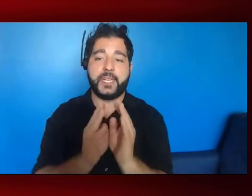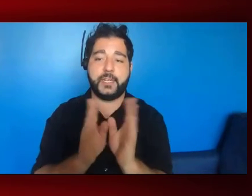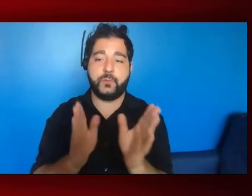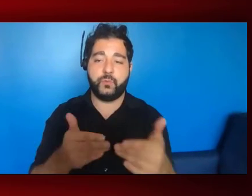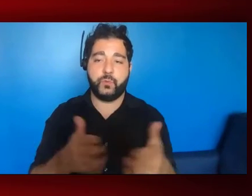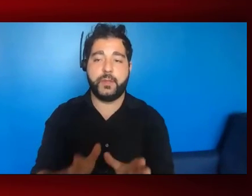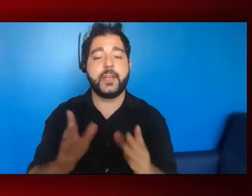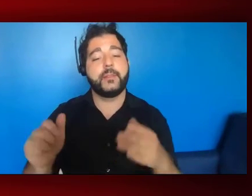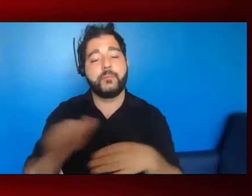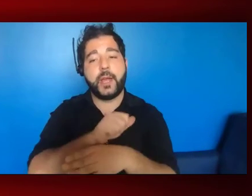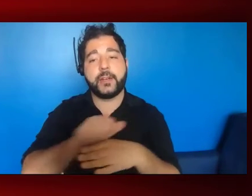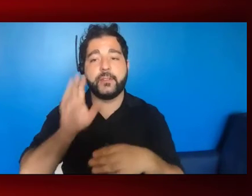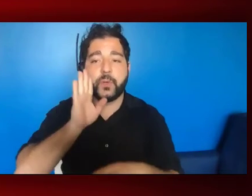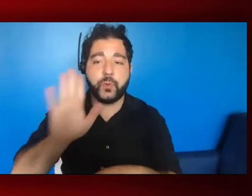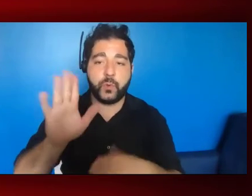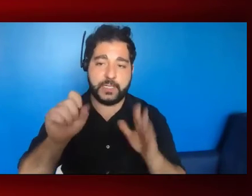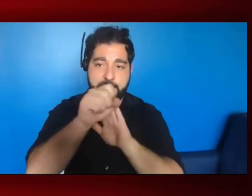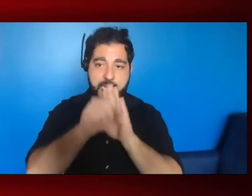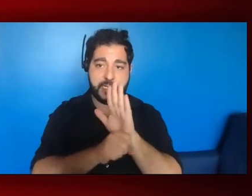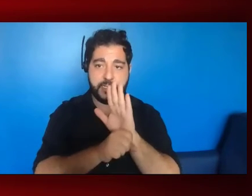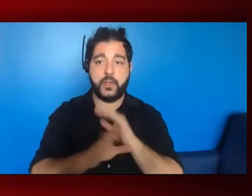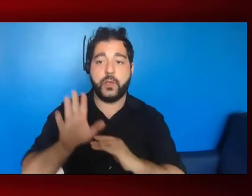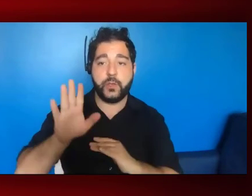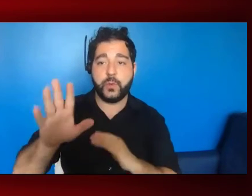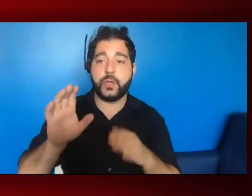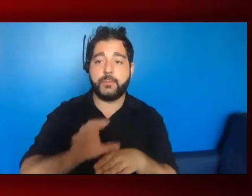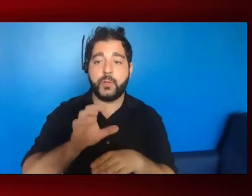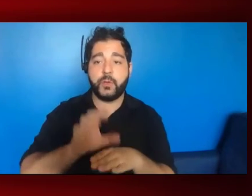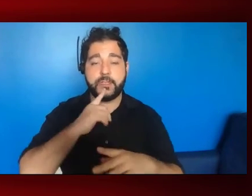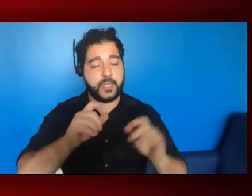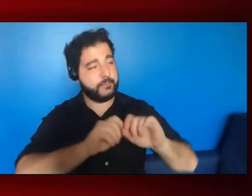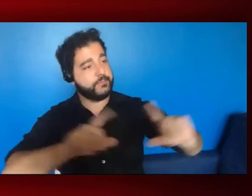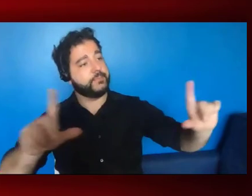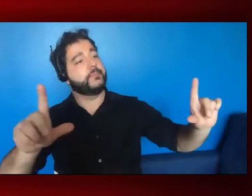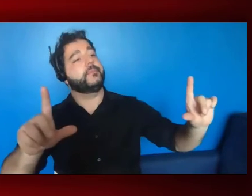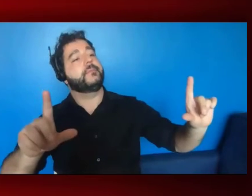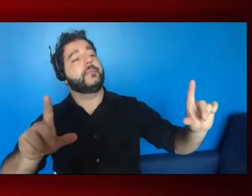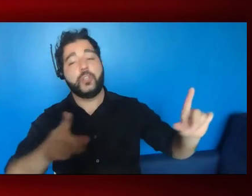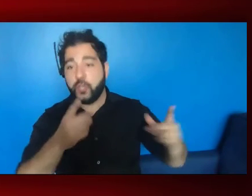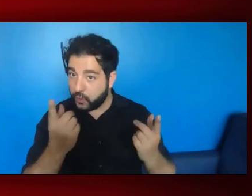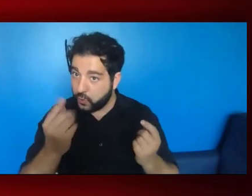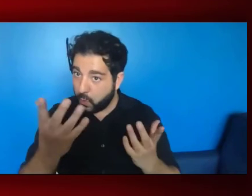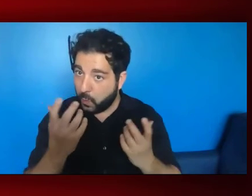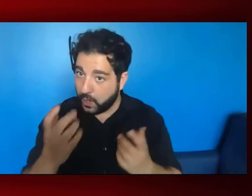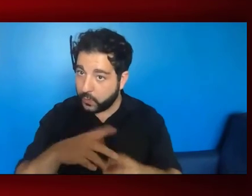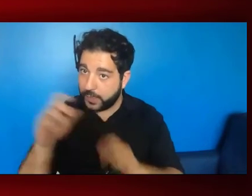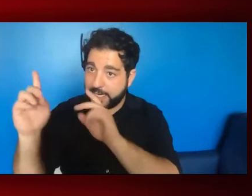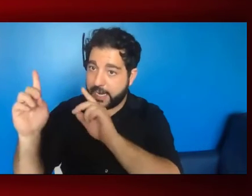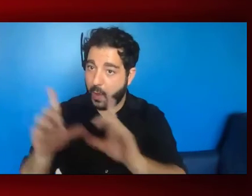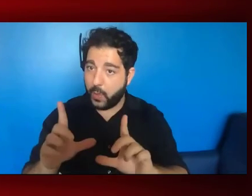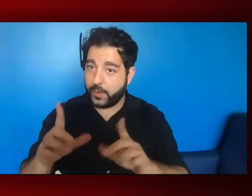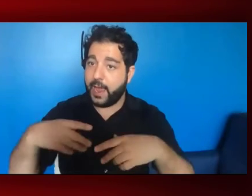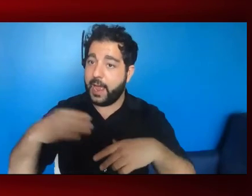room for your state. Your computer might say, first of all, do you want to download and